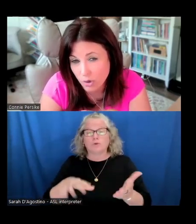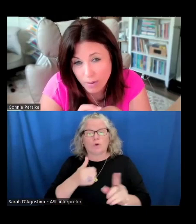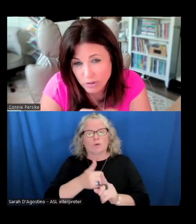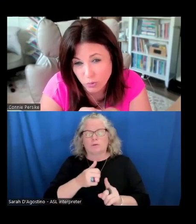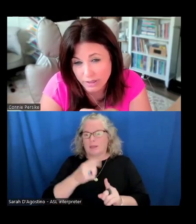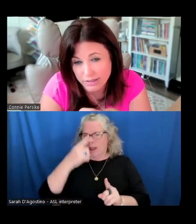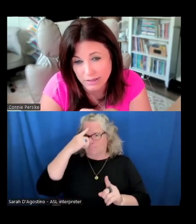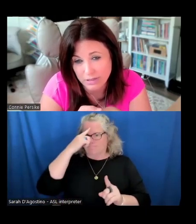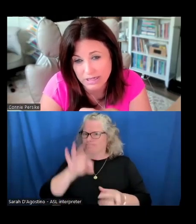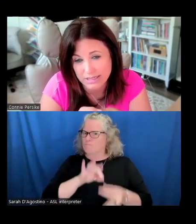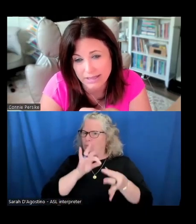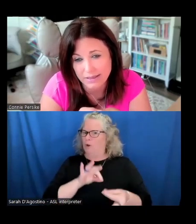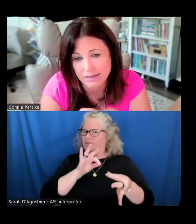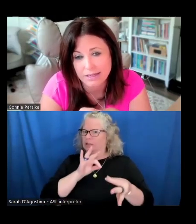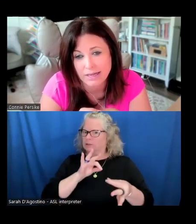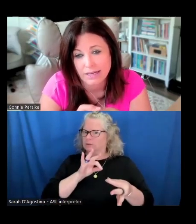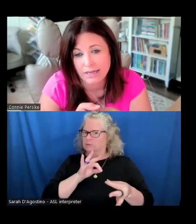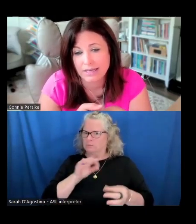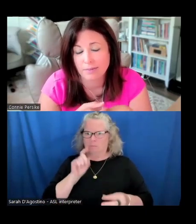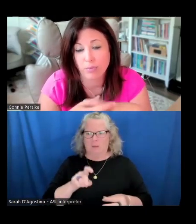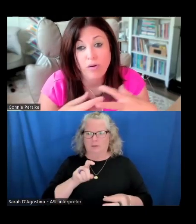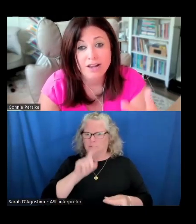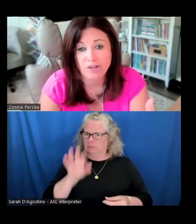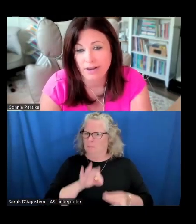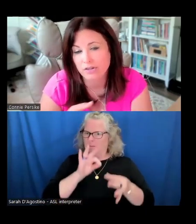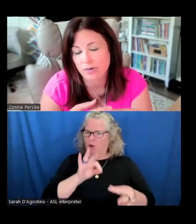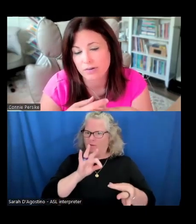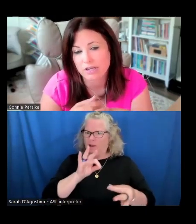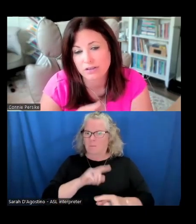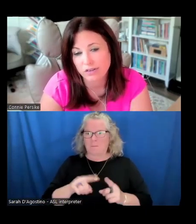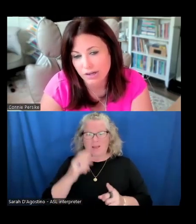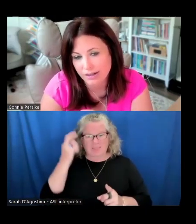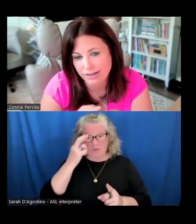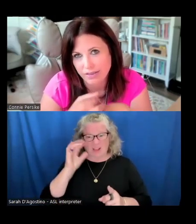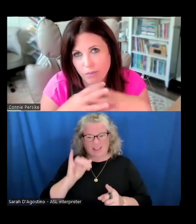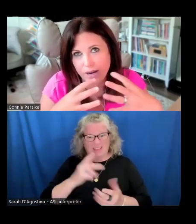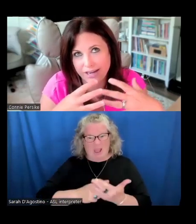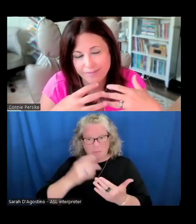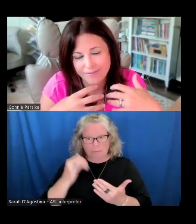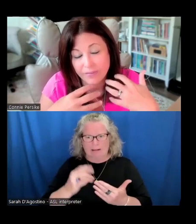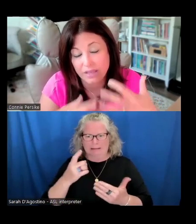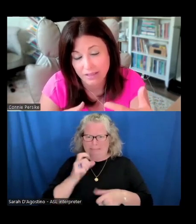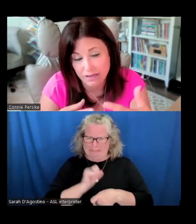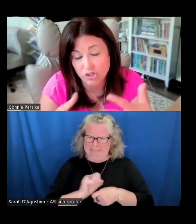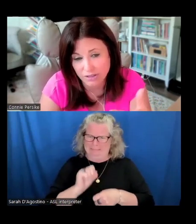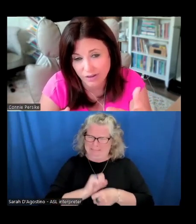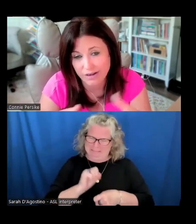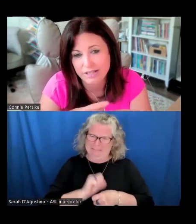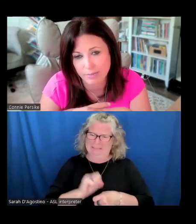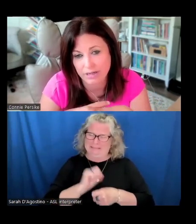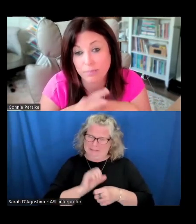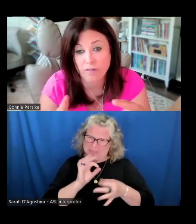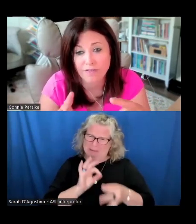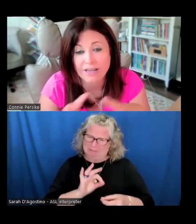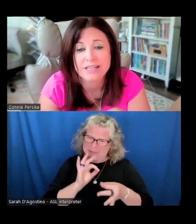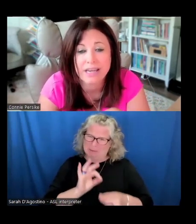because they know how much work it's going to be to get this project to look the way they think it should look,